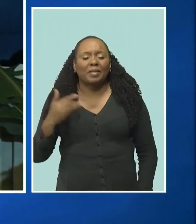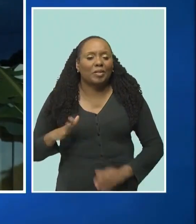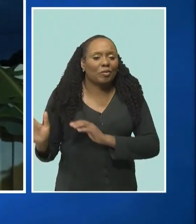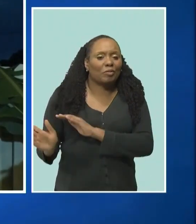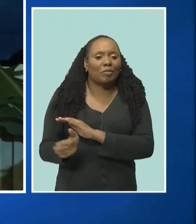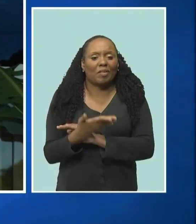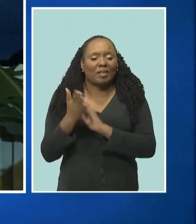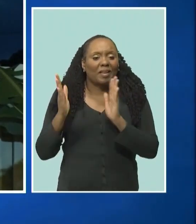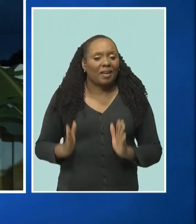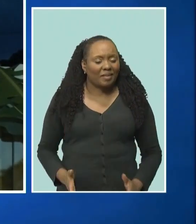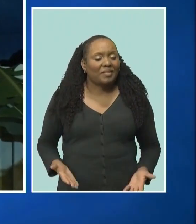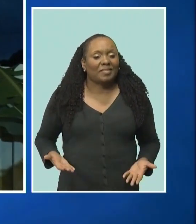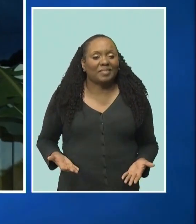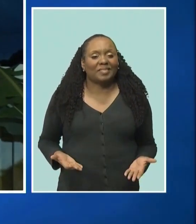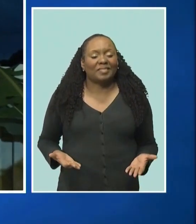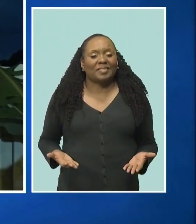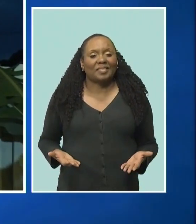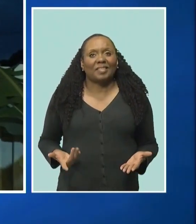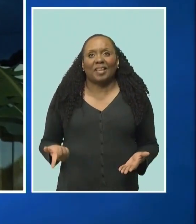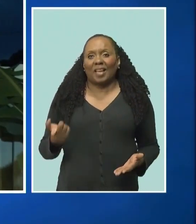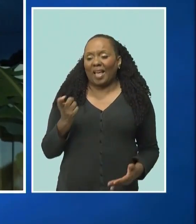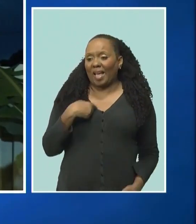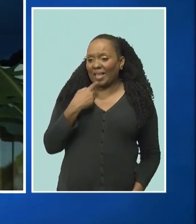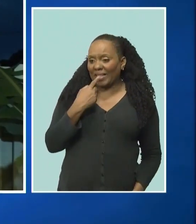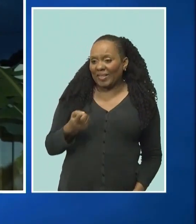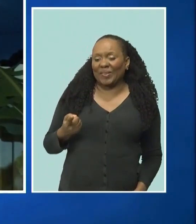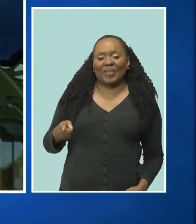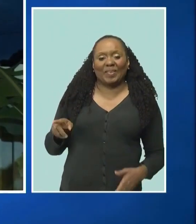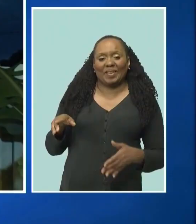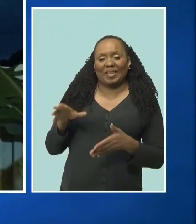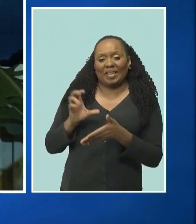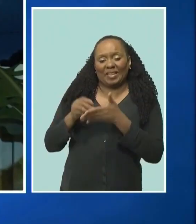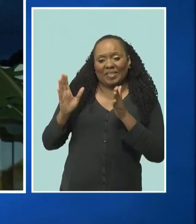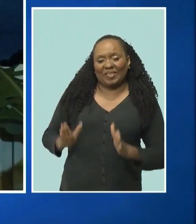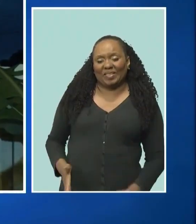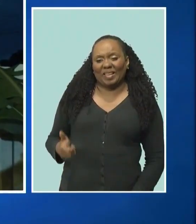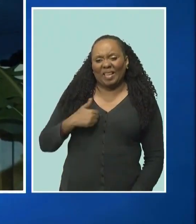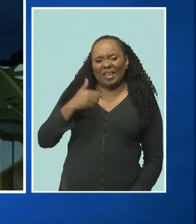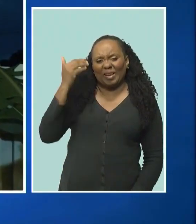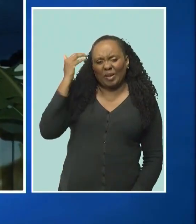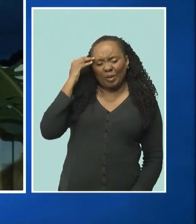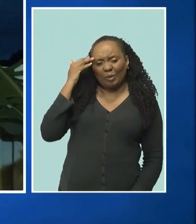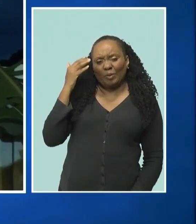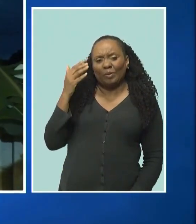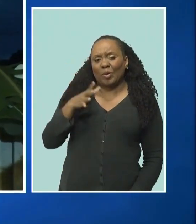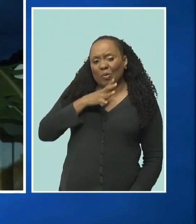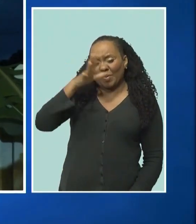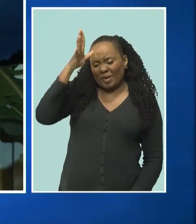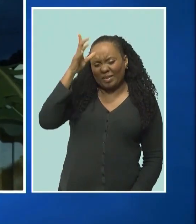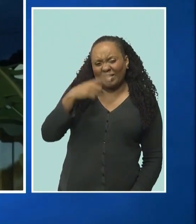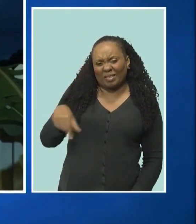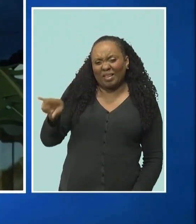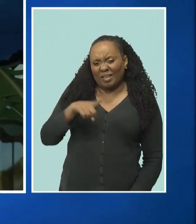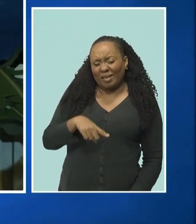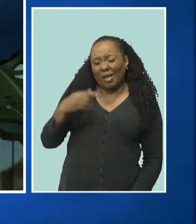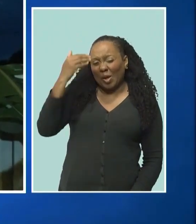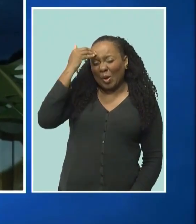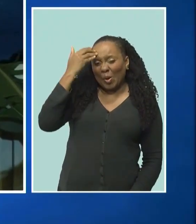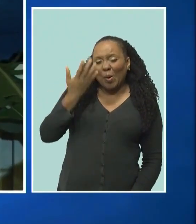I told the students, and I know a few parents are here, your children would have heard me